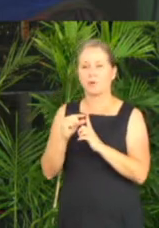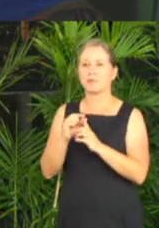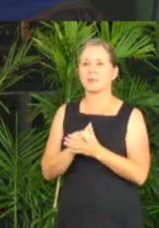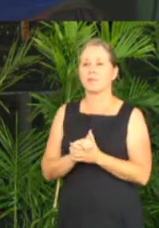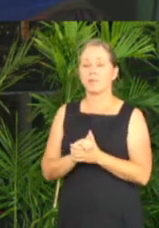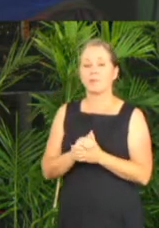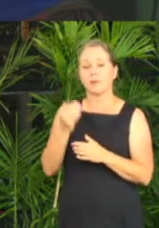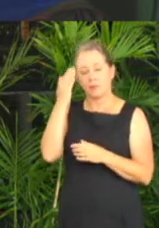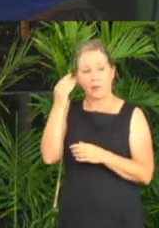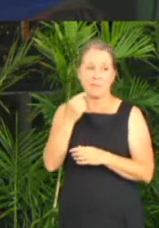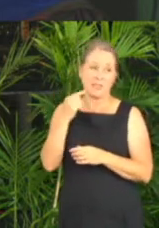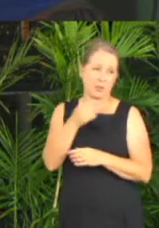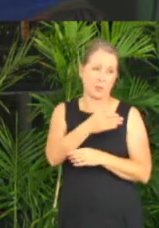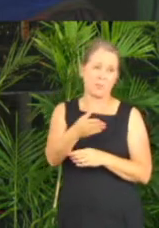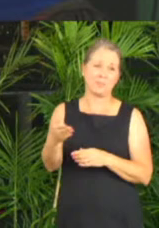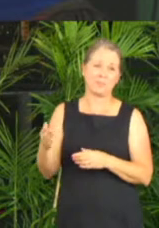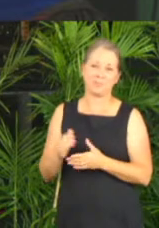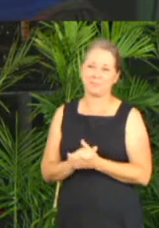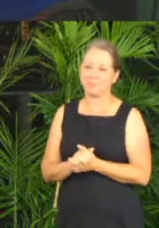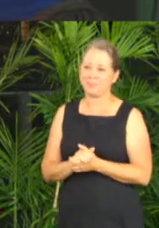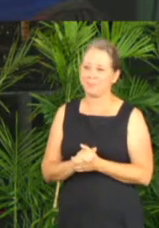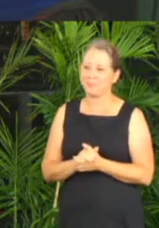You know, I'm going to miss you.